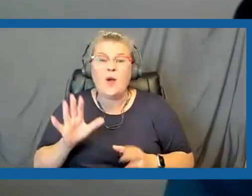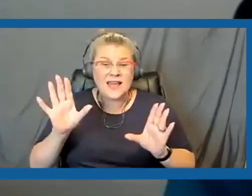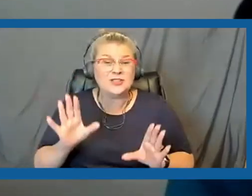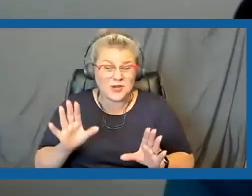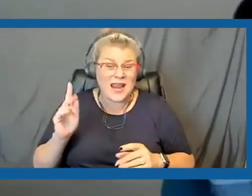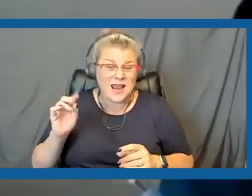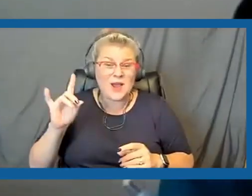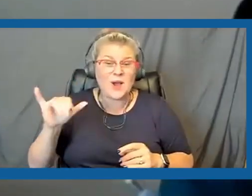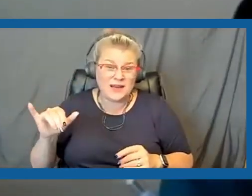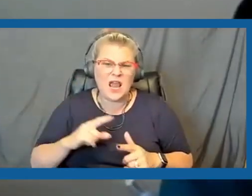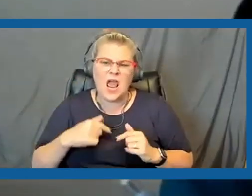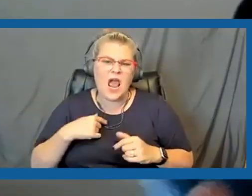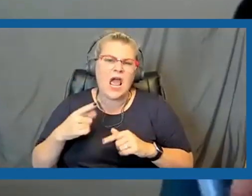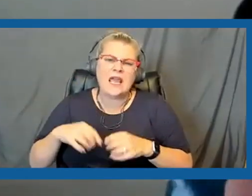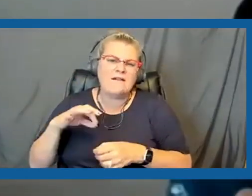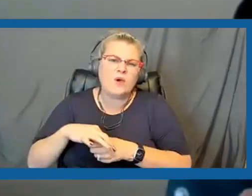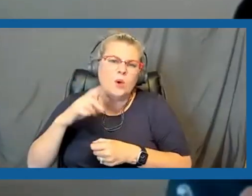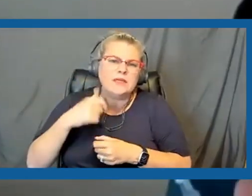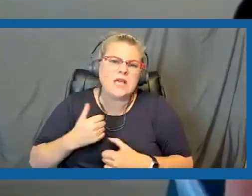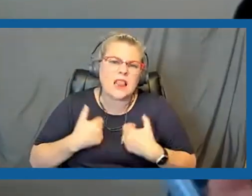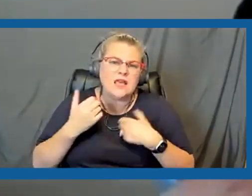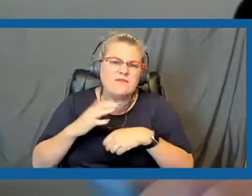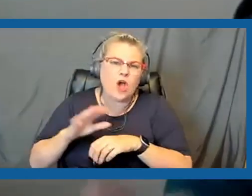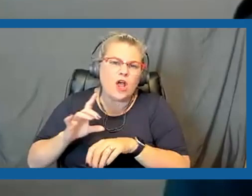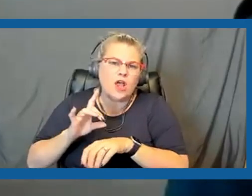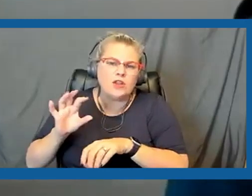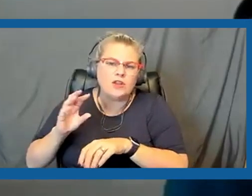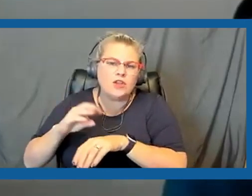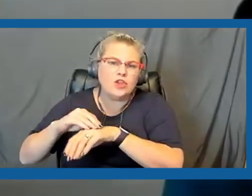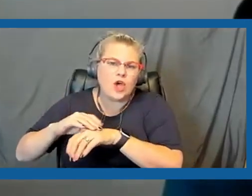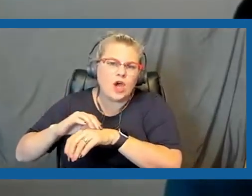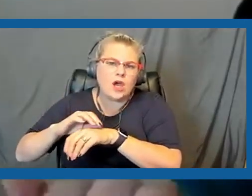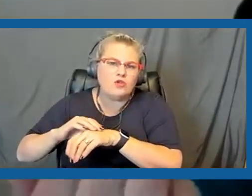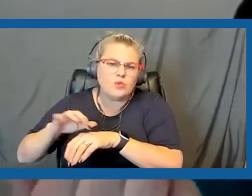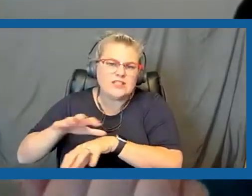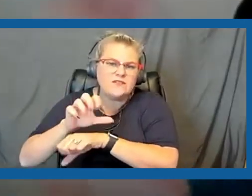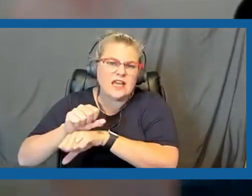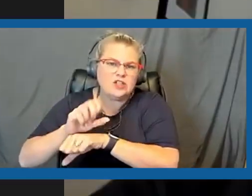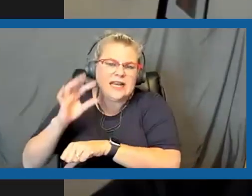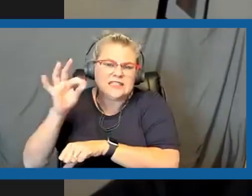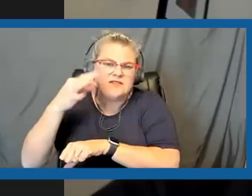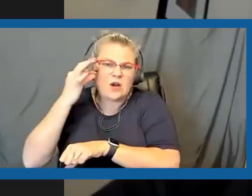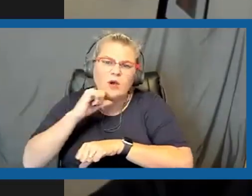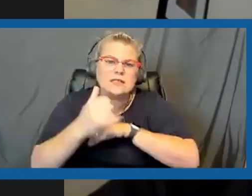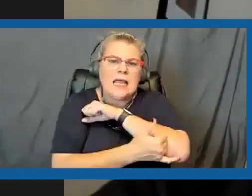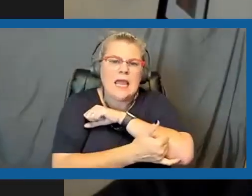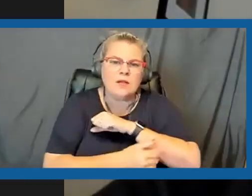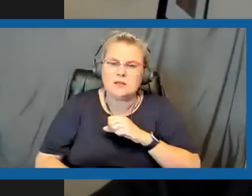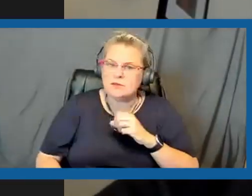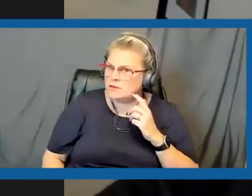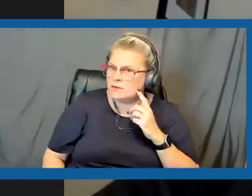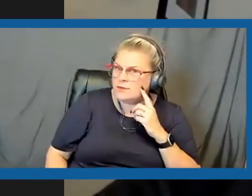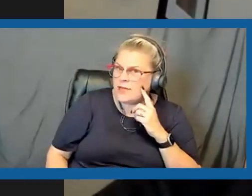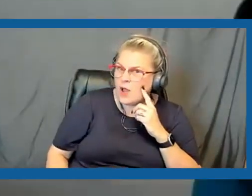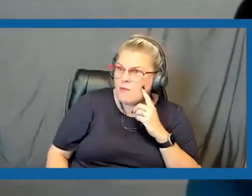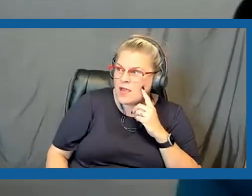but I can't vote because I live on the reservation, and reservation's federal, not county. Oh, yeah. yes. Even though I can vote. And I was like,